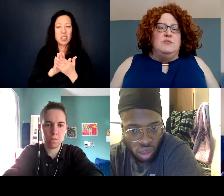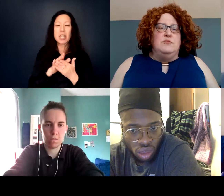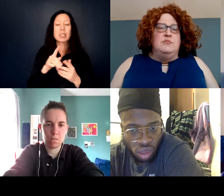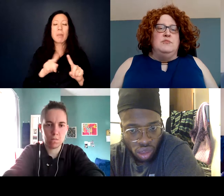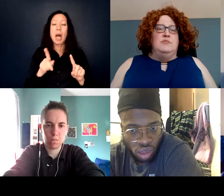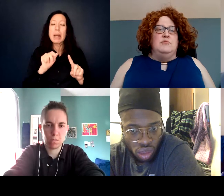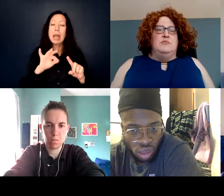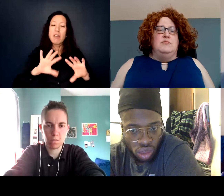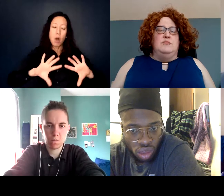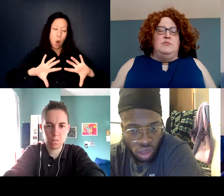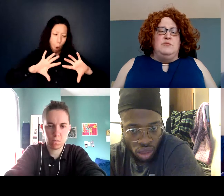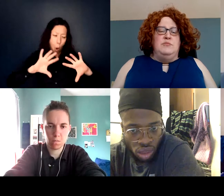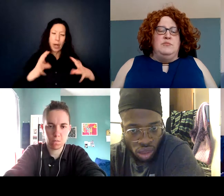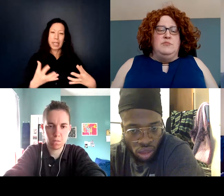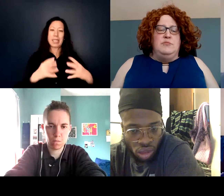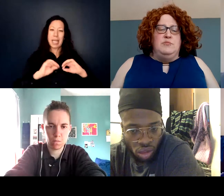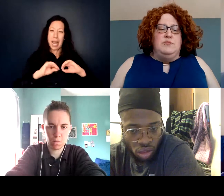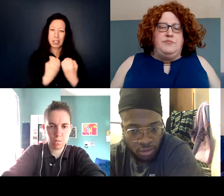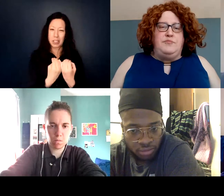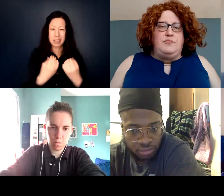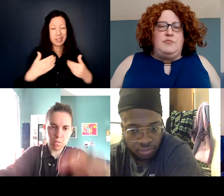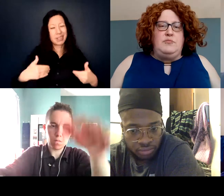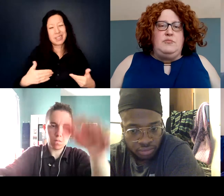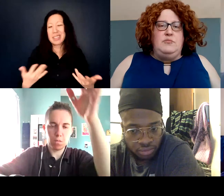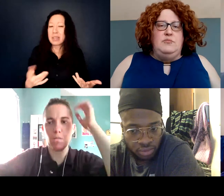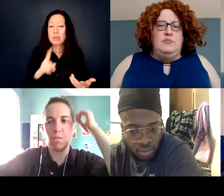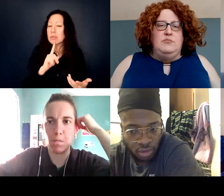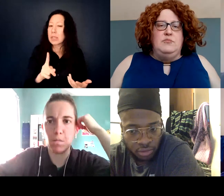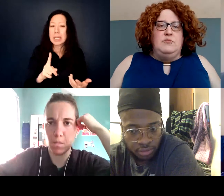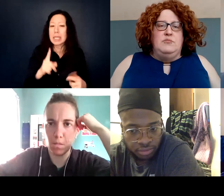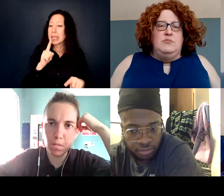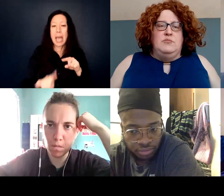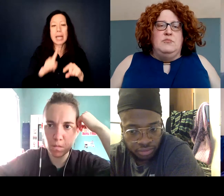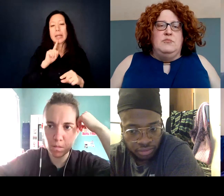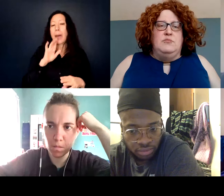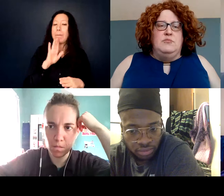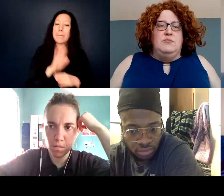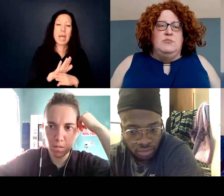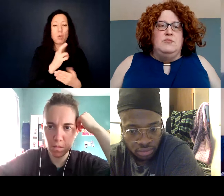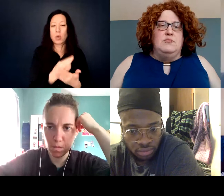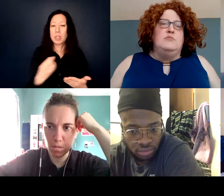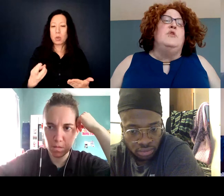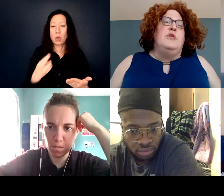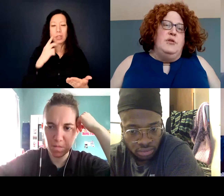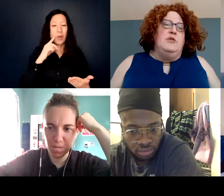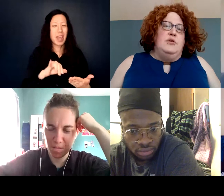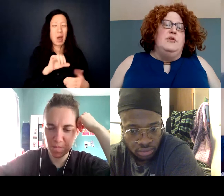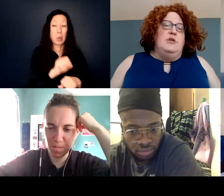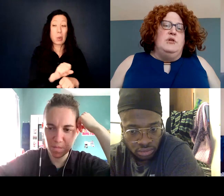of resources to committing to the work. At least that's my experience.